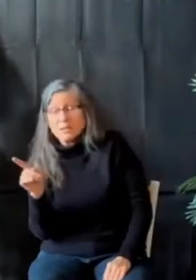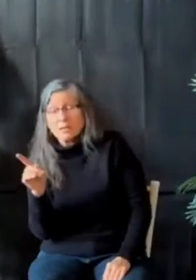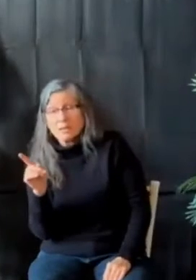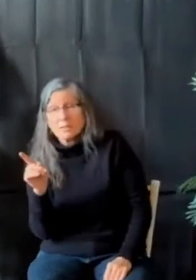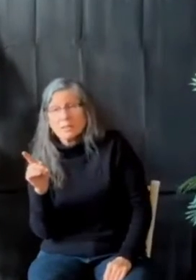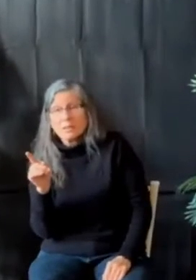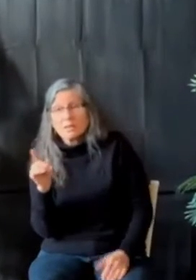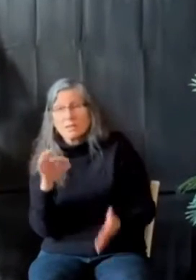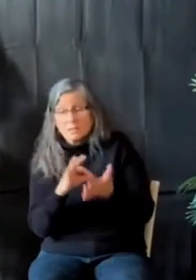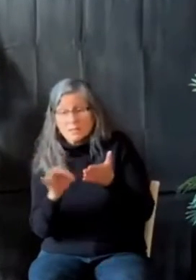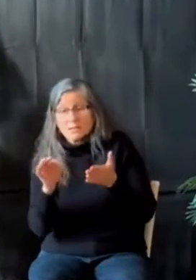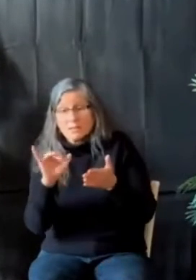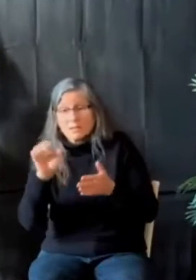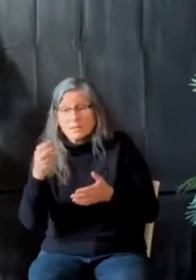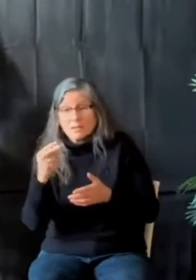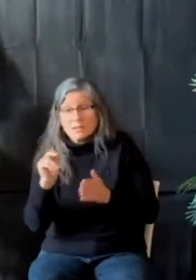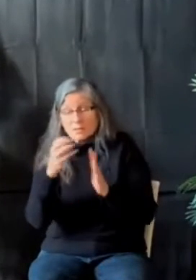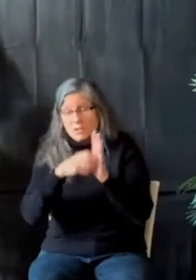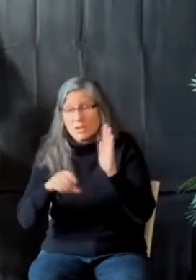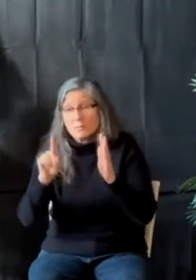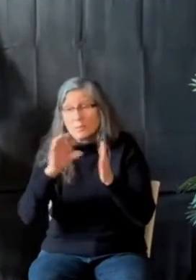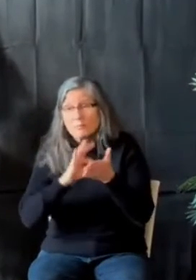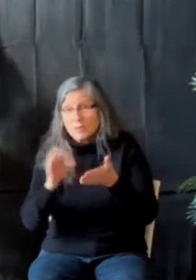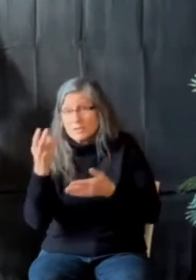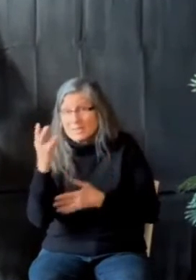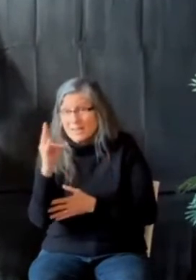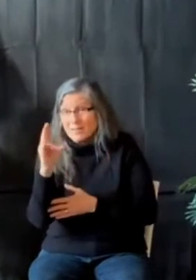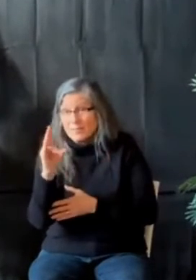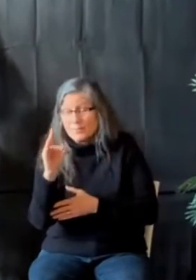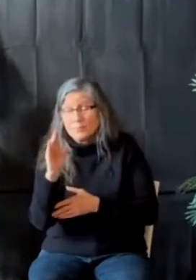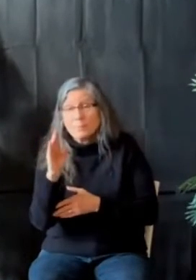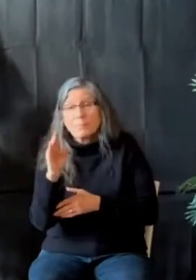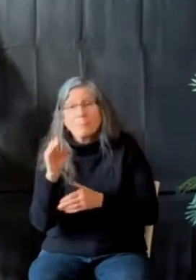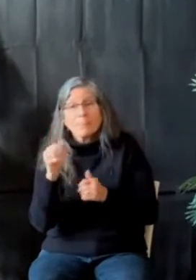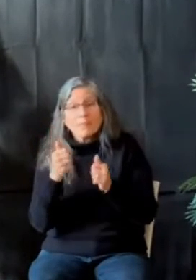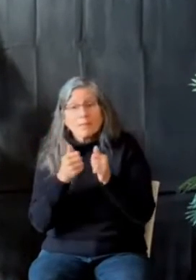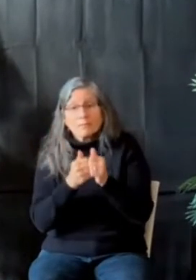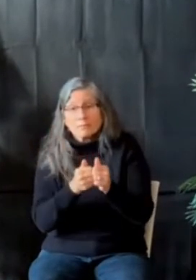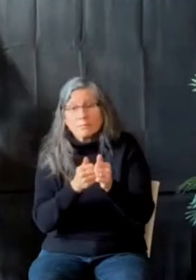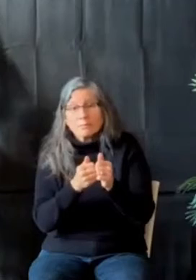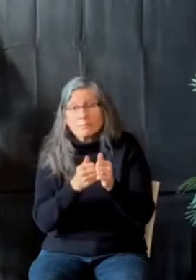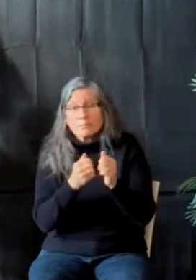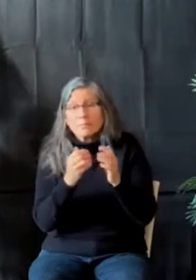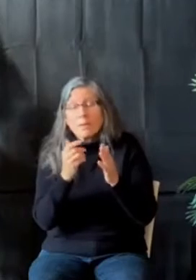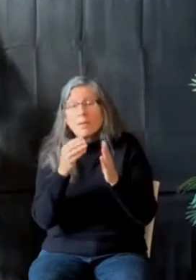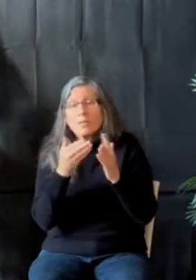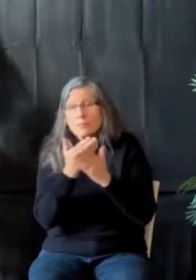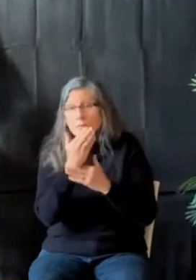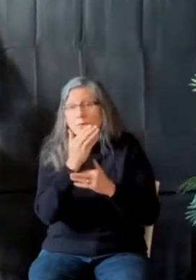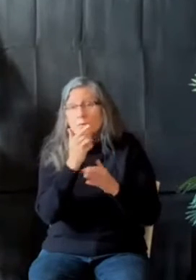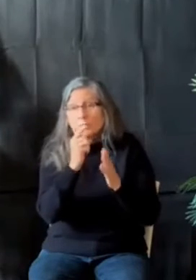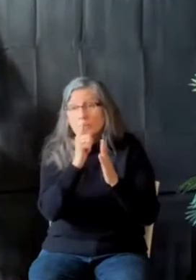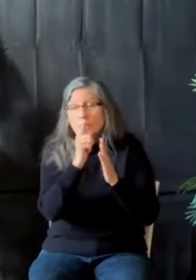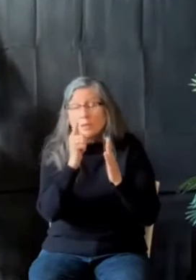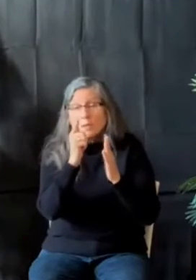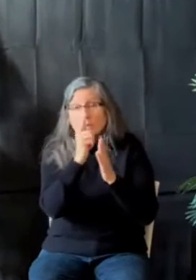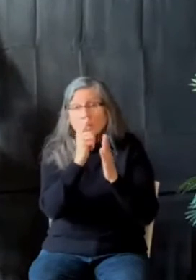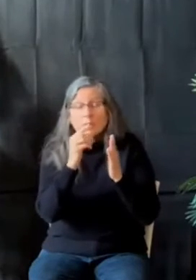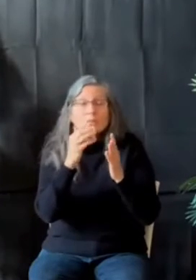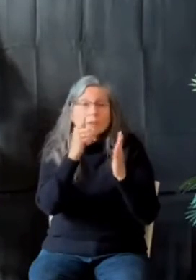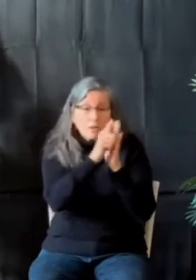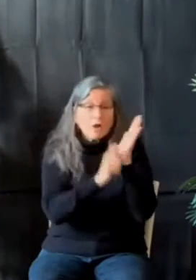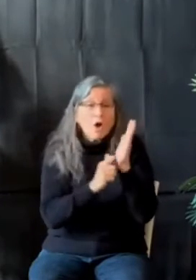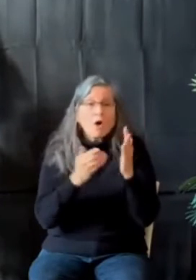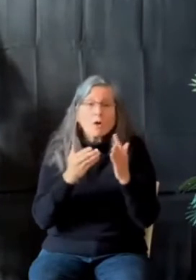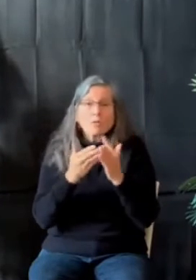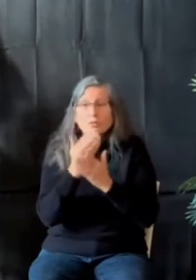the passage said in John chapter 1 verse 17, said, by the law came by Moses, but grace and truth came through